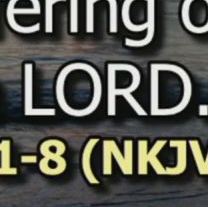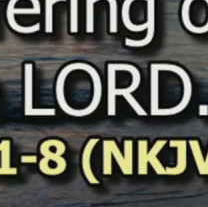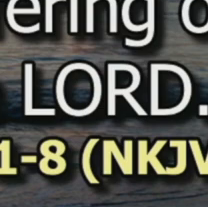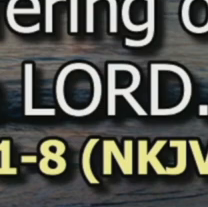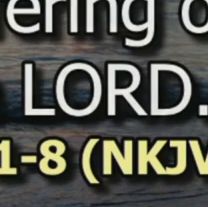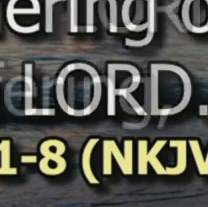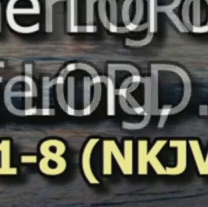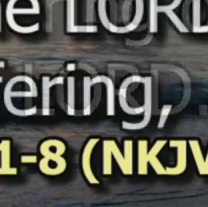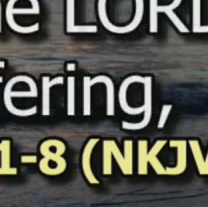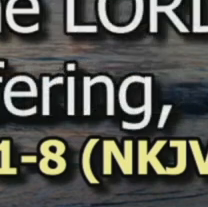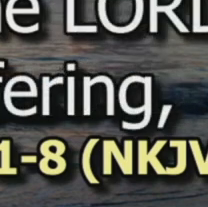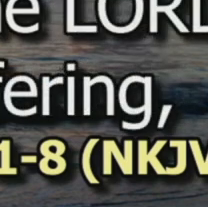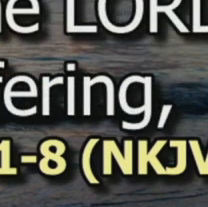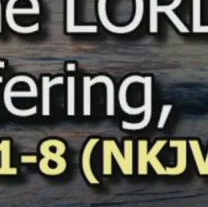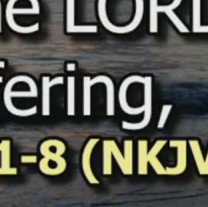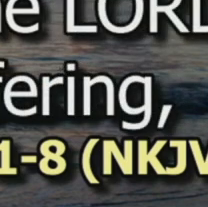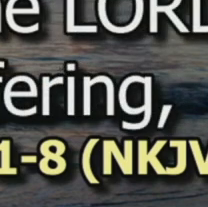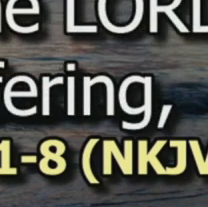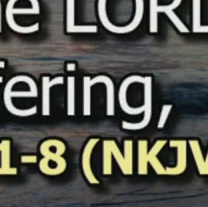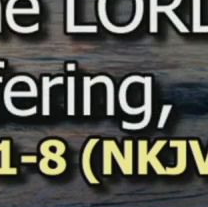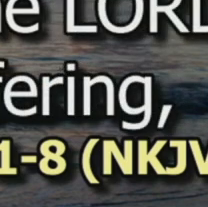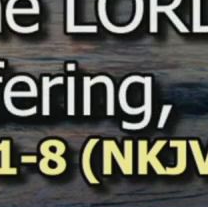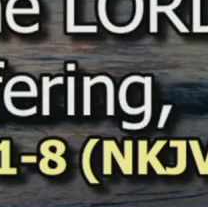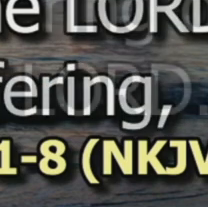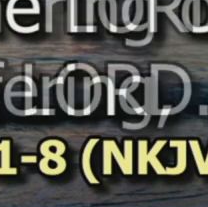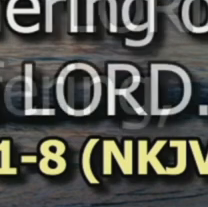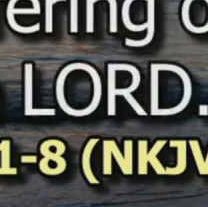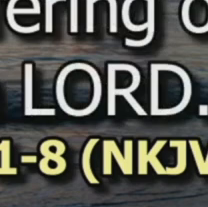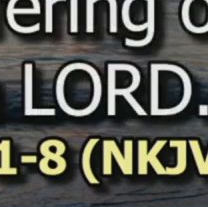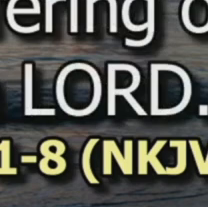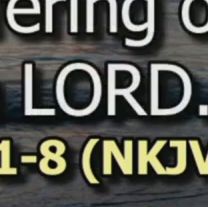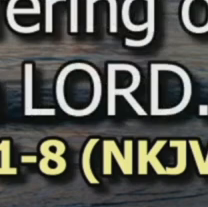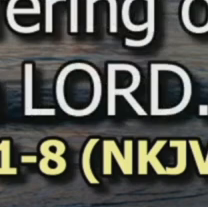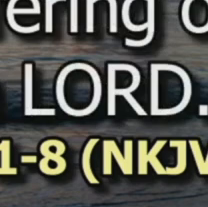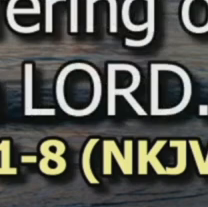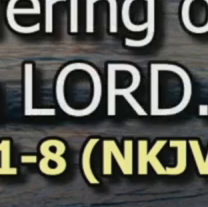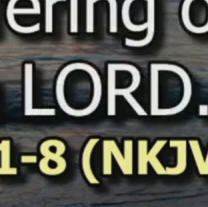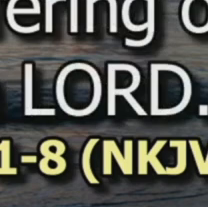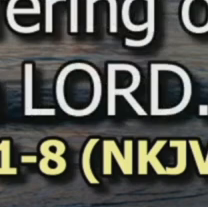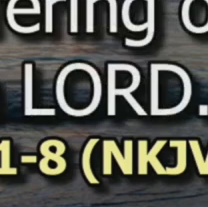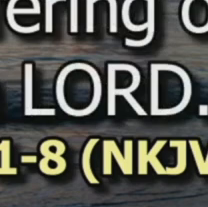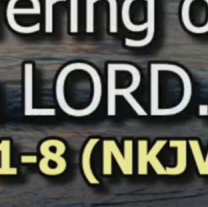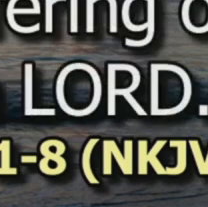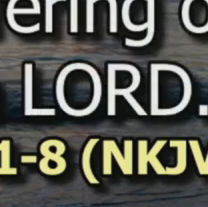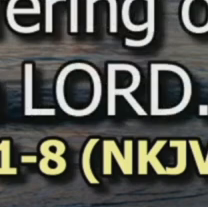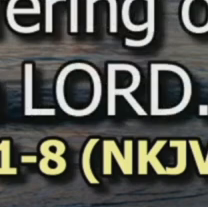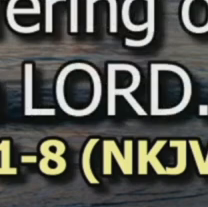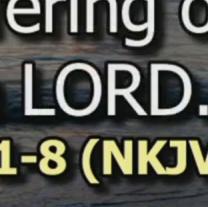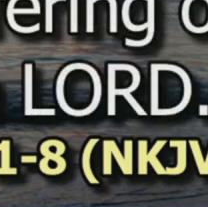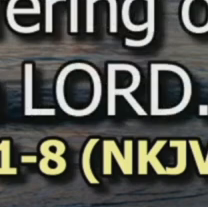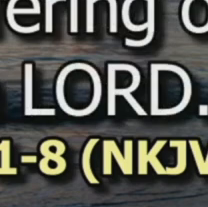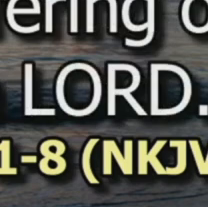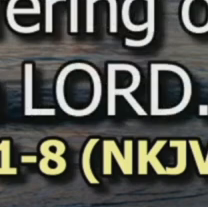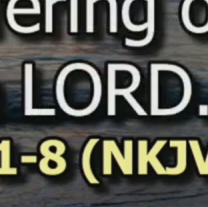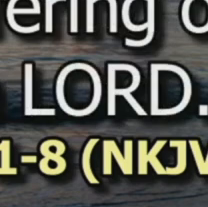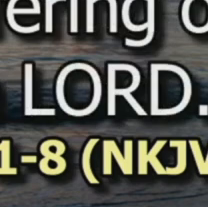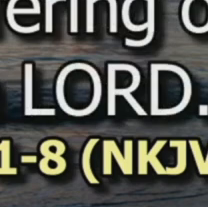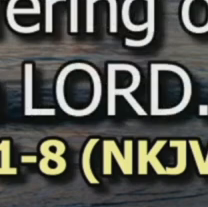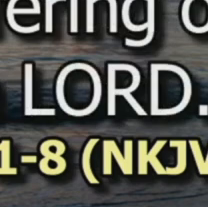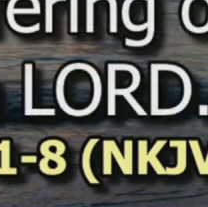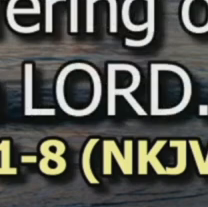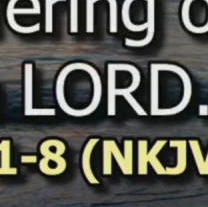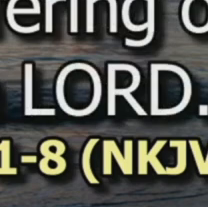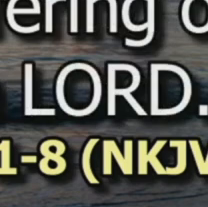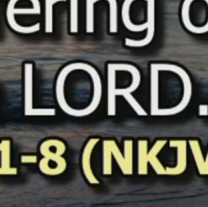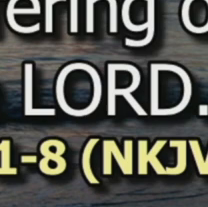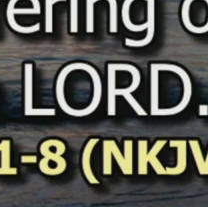ground to the Lord. Just go back to verse 3. How is it put? In the process of time, it came to